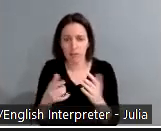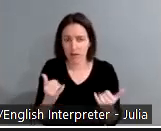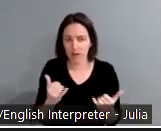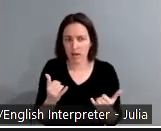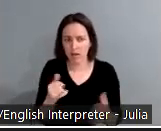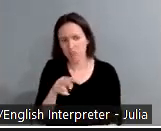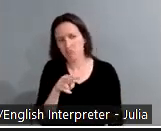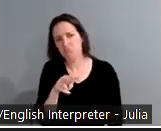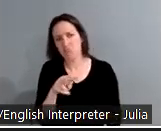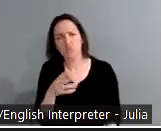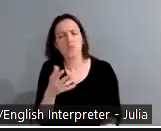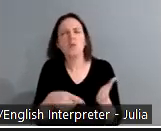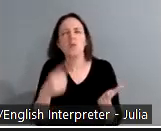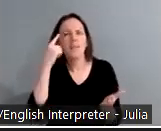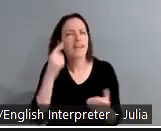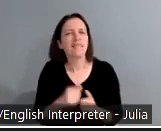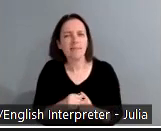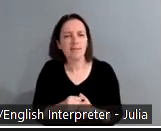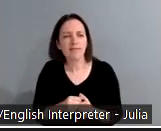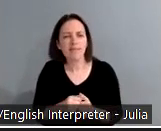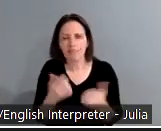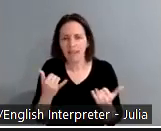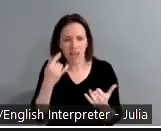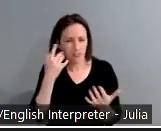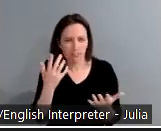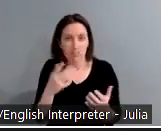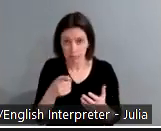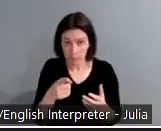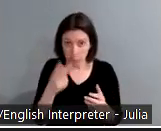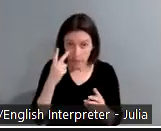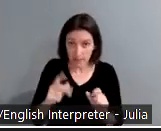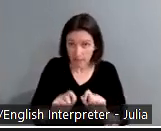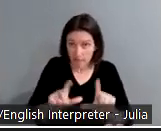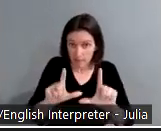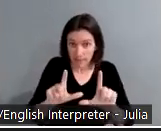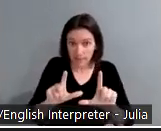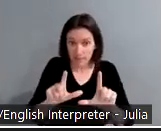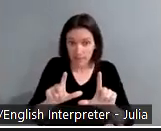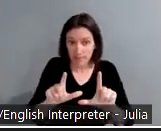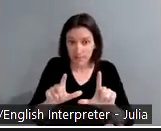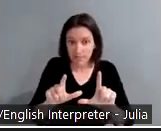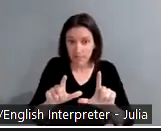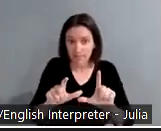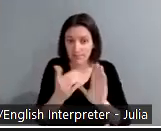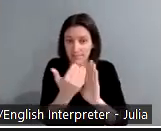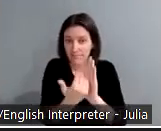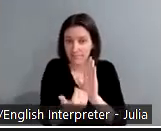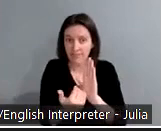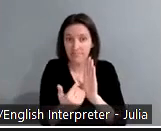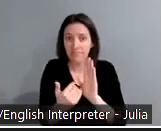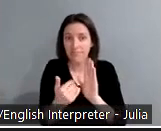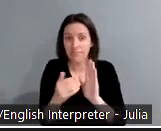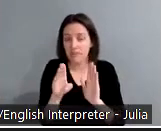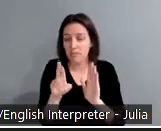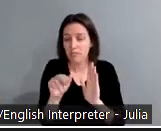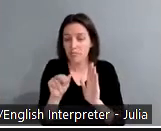think about Summer EBT. So you all should see the Summer EBT branding logo